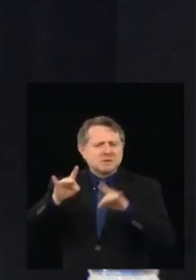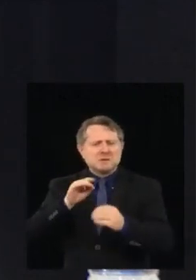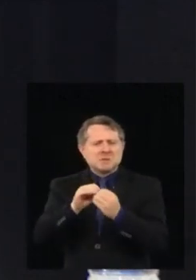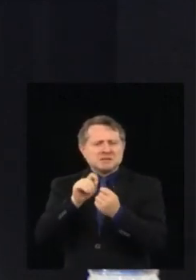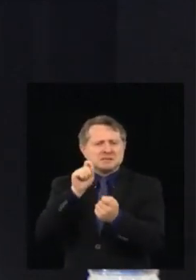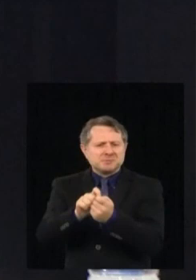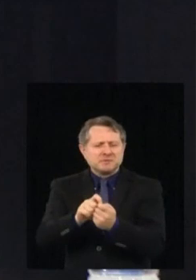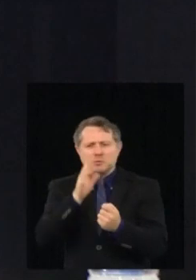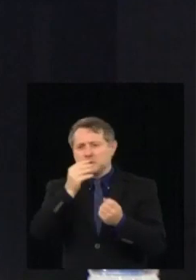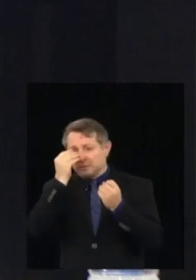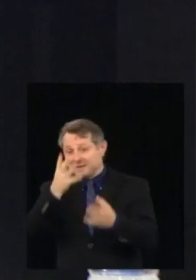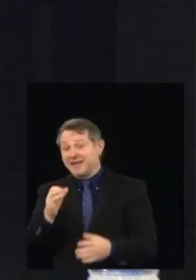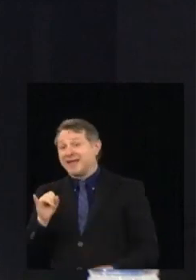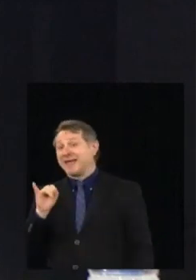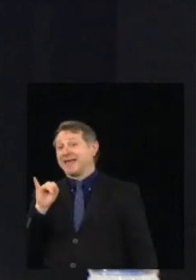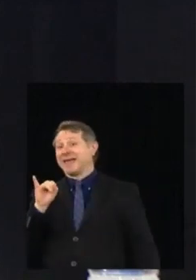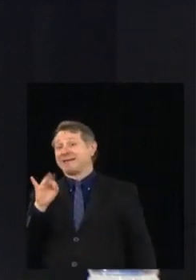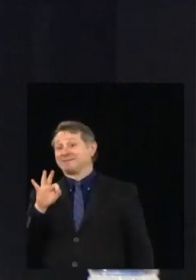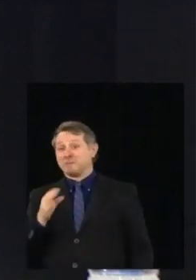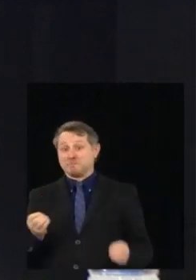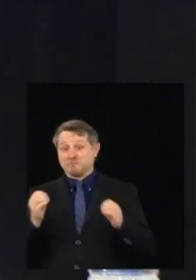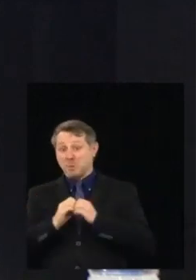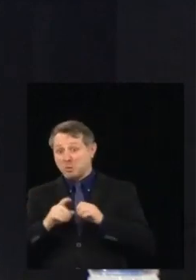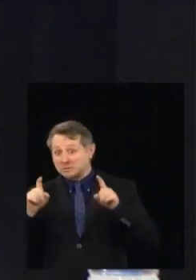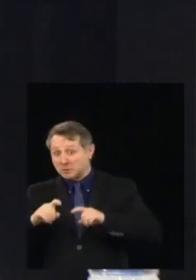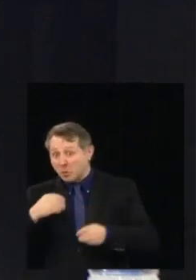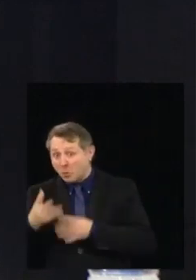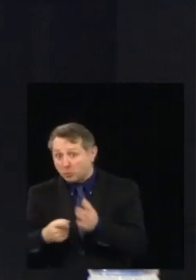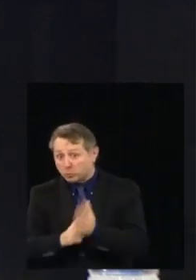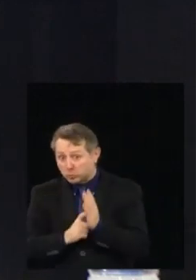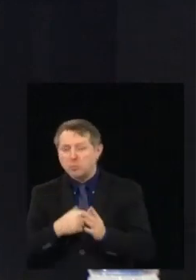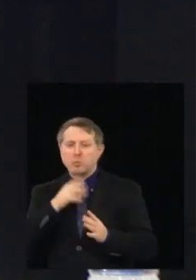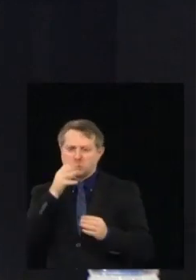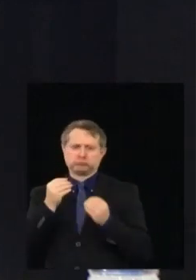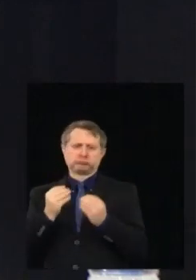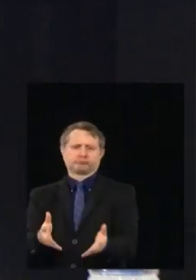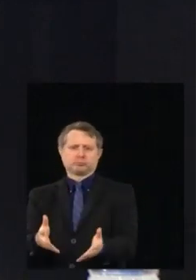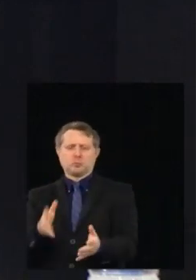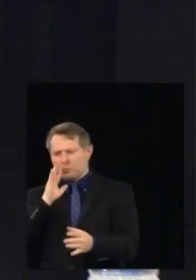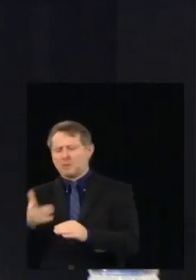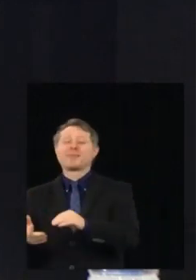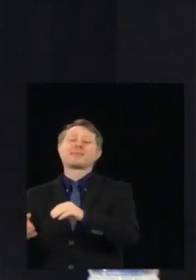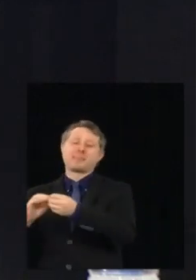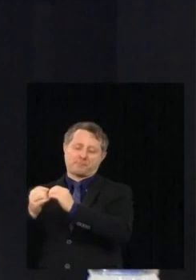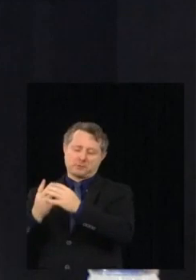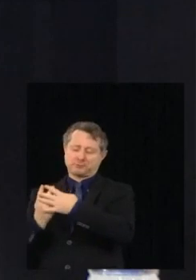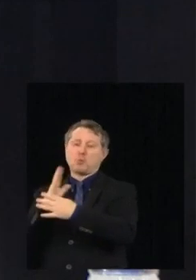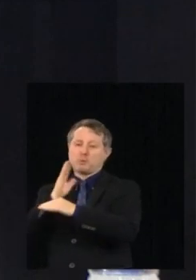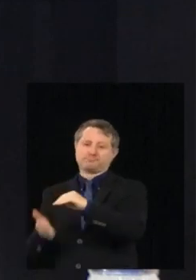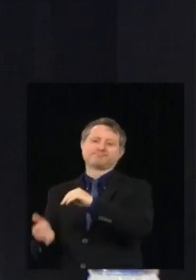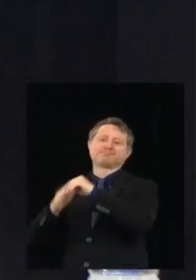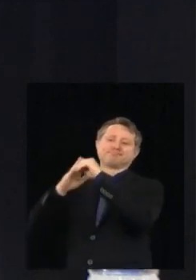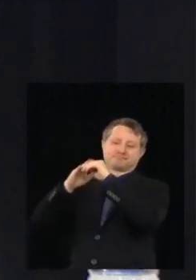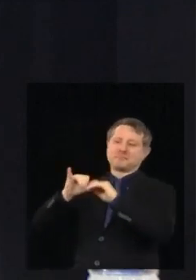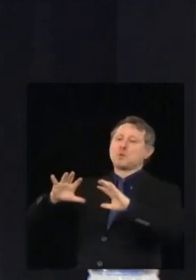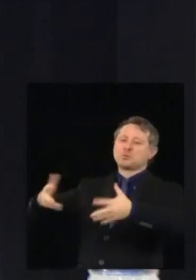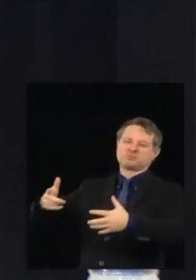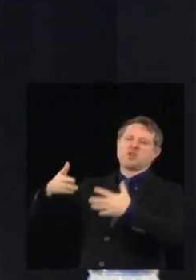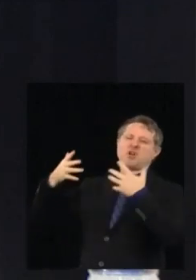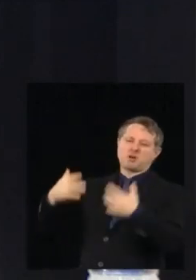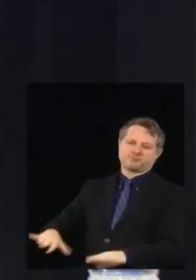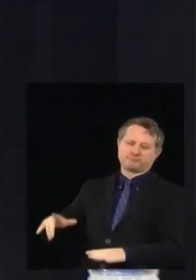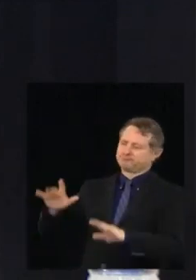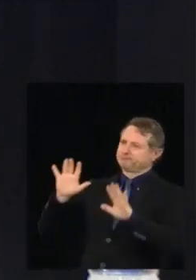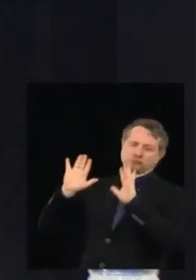there's more testing that's needed because there's an outbreak, of course, that will be ramped up. And the prisons have done a great job so far in terms of making sure